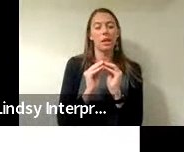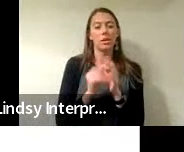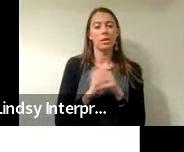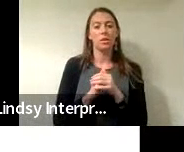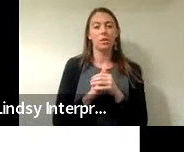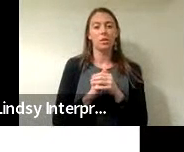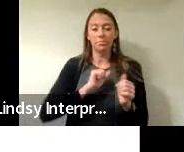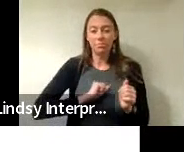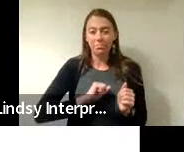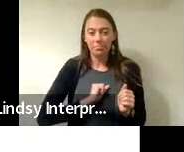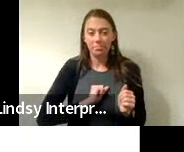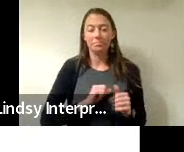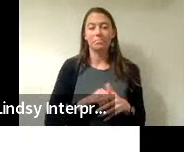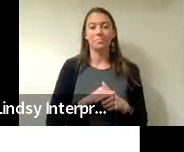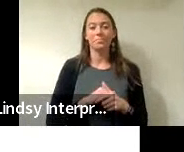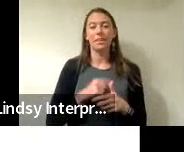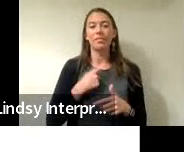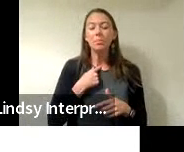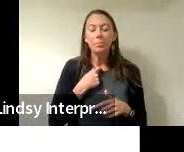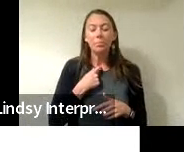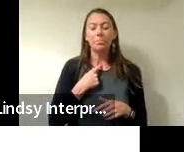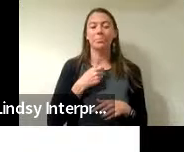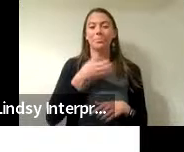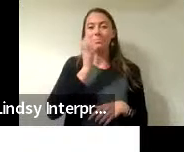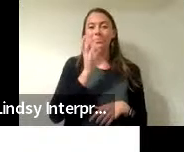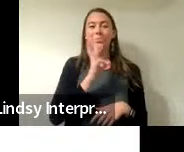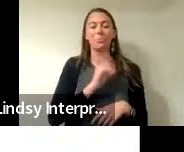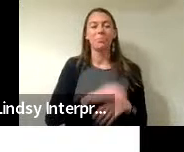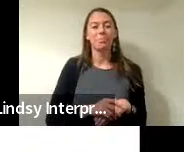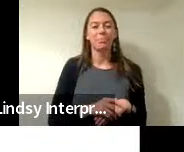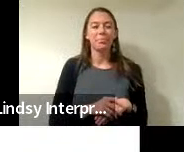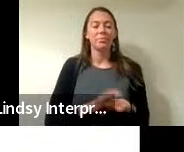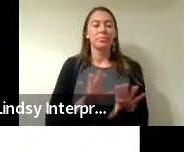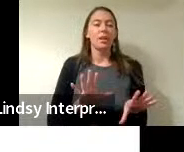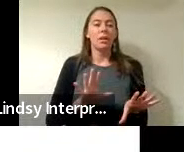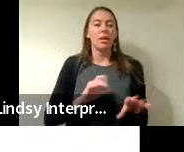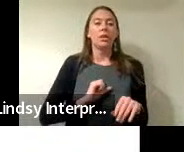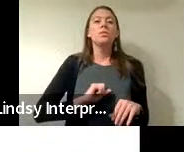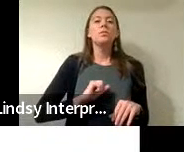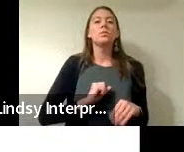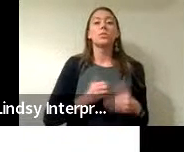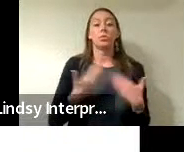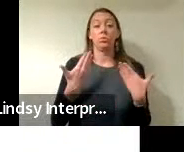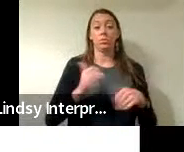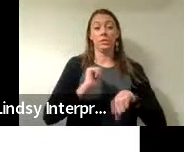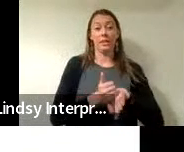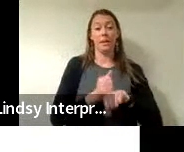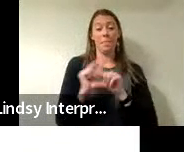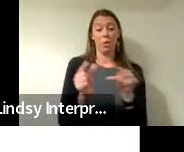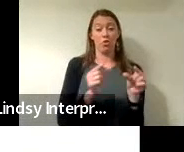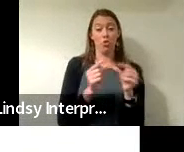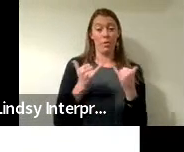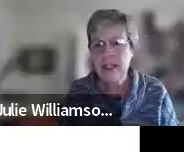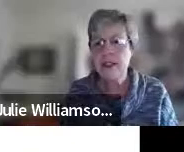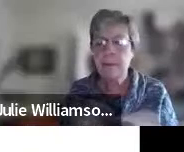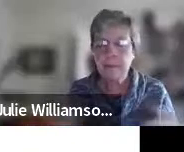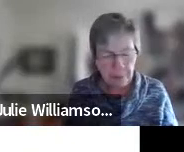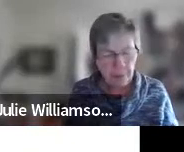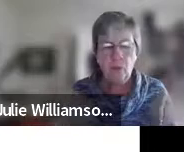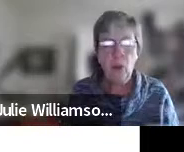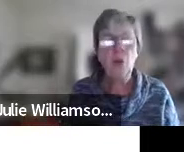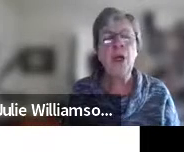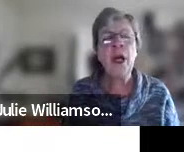I have to deal with a tickle. Okay. So why don't we go ahead and do that, and they will take it from there. After about 10